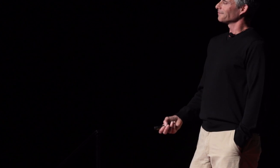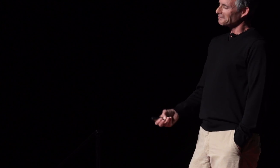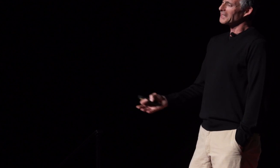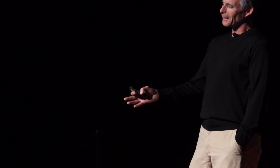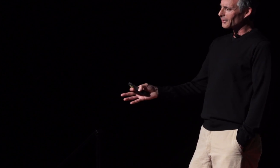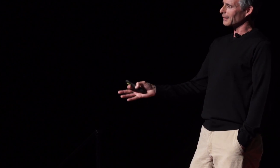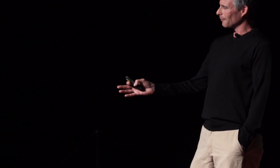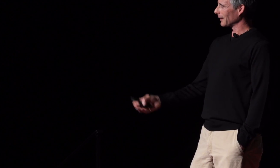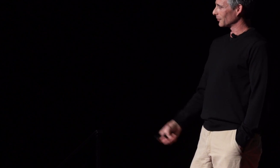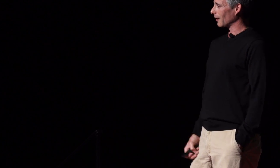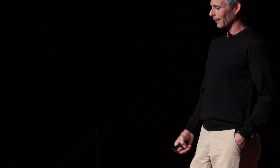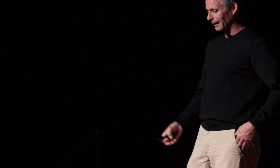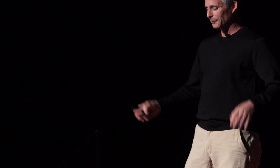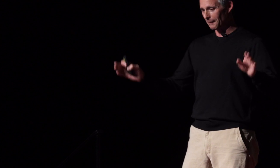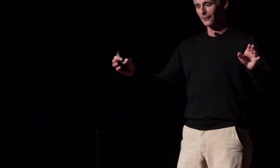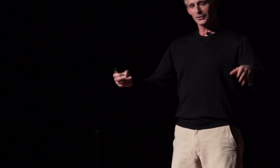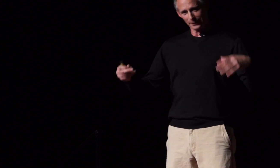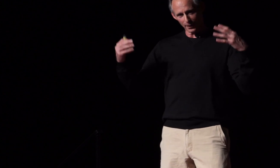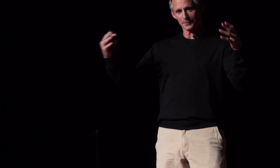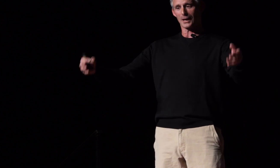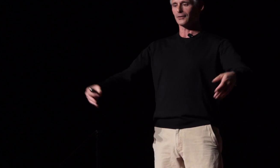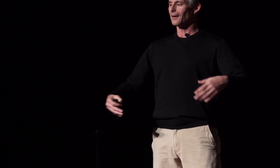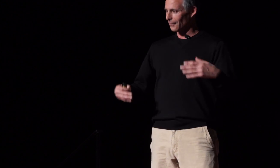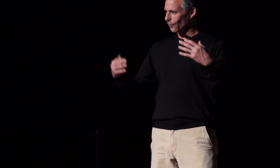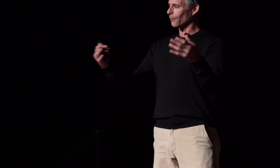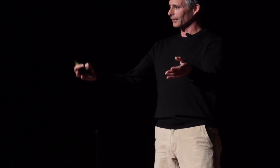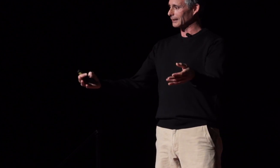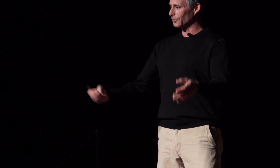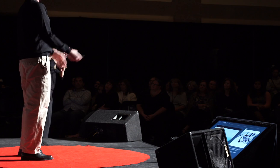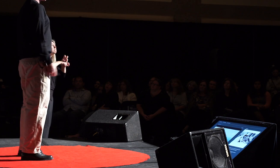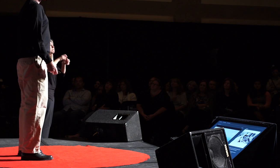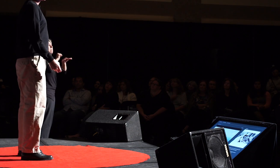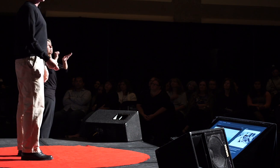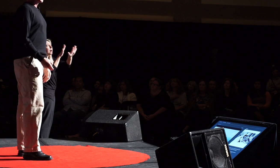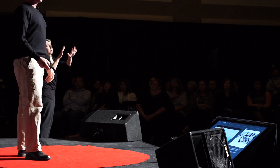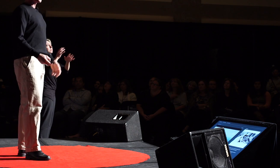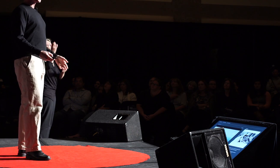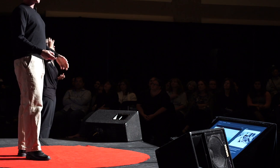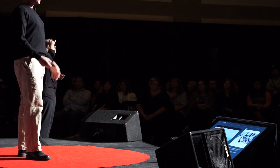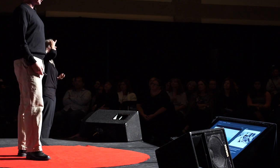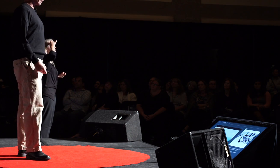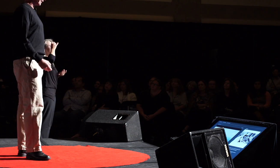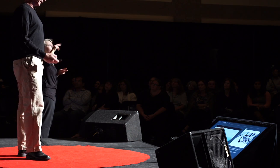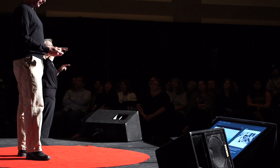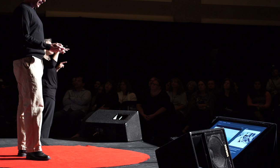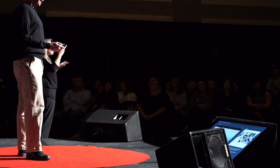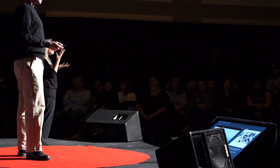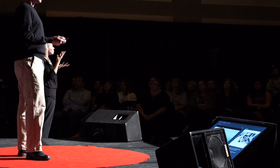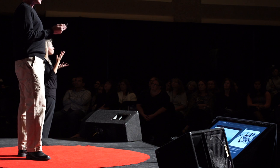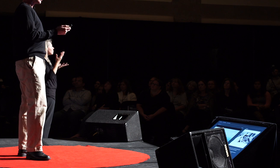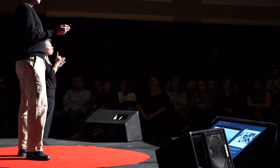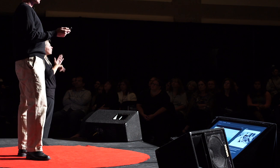So, you know, I took a couple days off. I climbed some mountains. I thought about what we're going to do next and what our strategy would be.